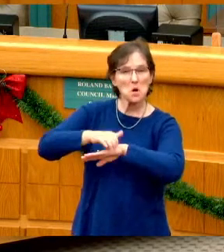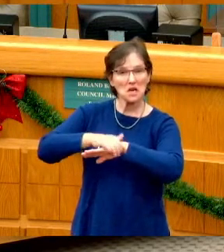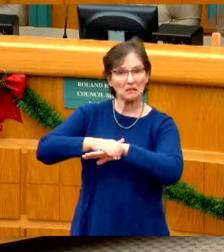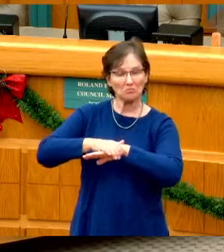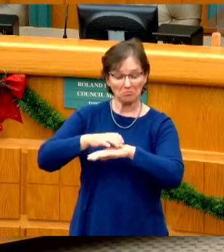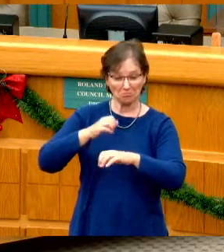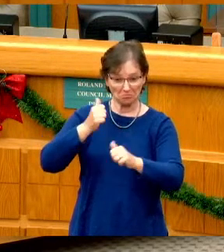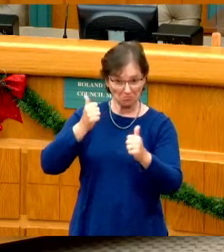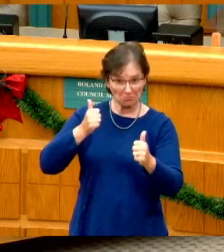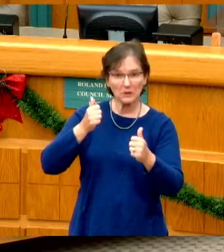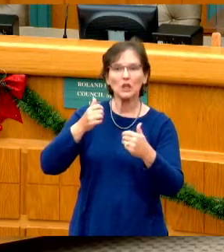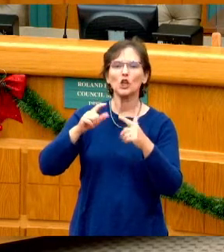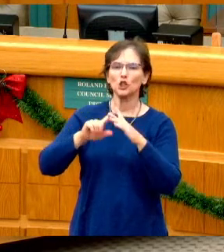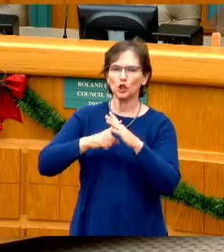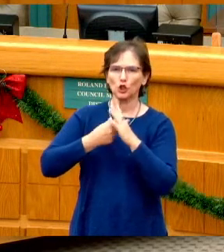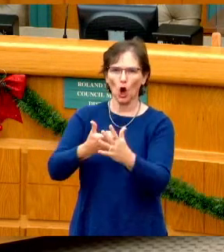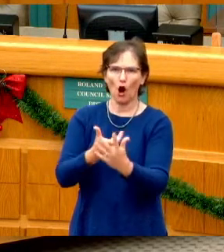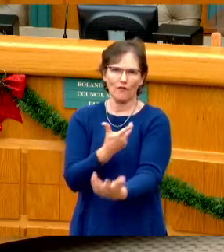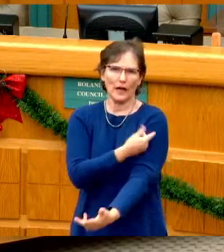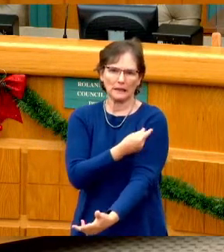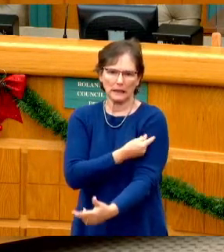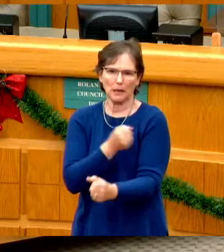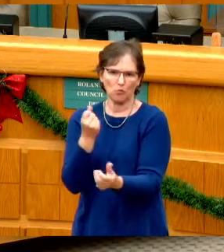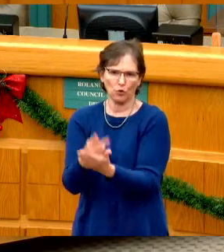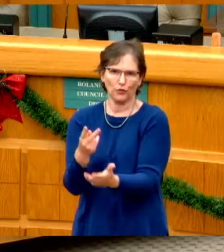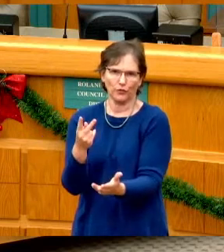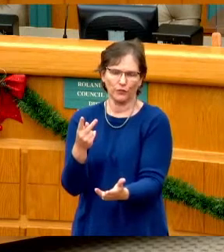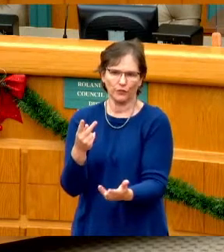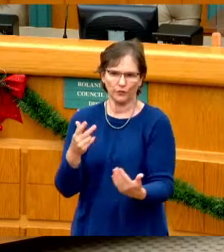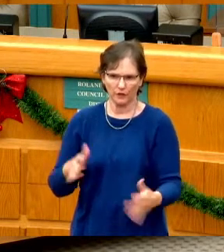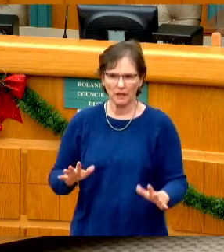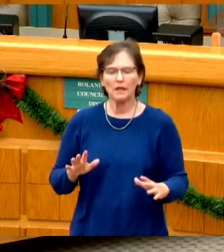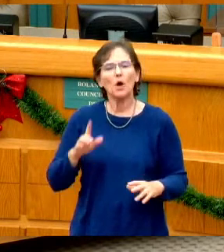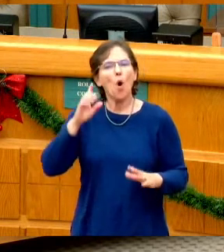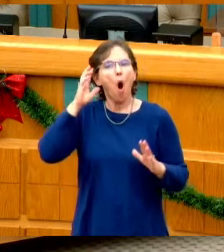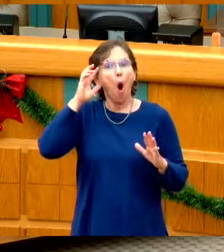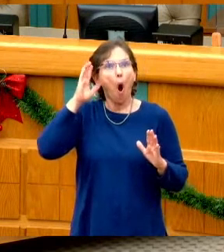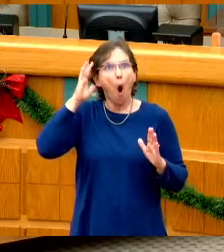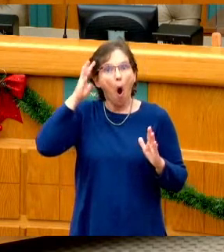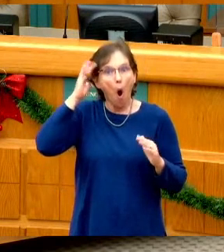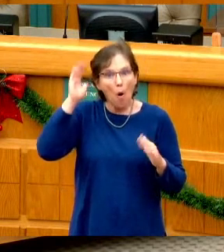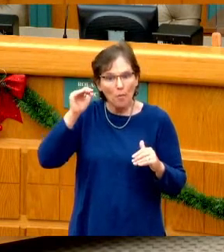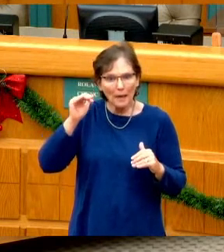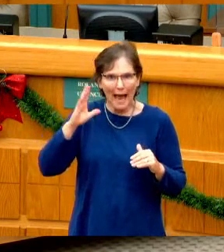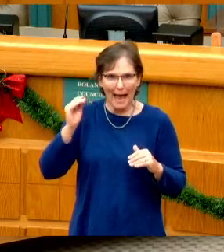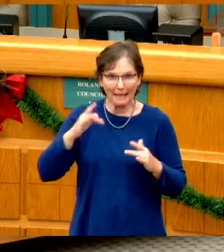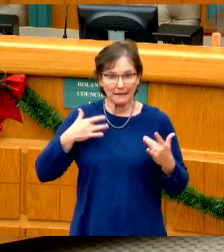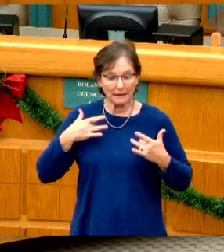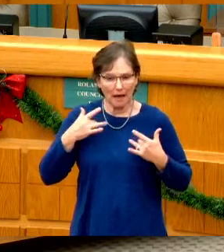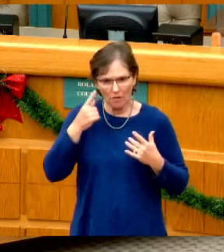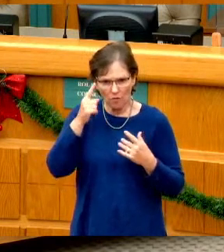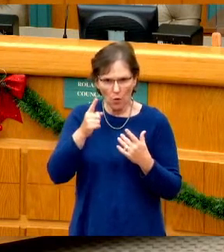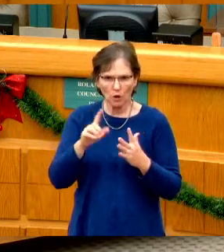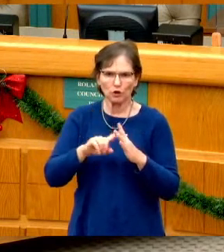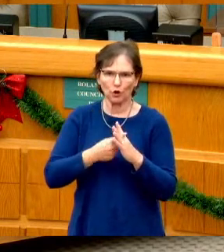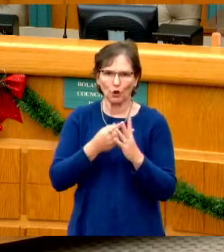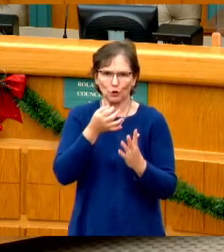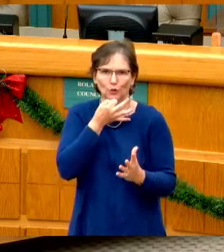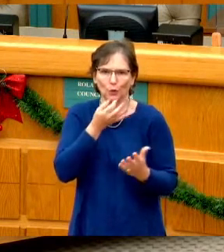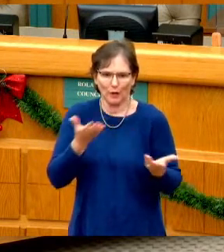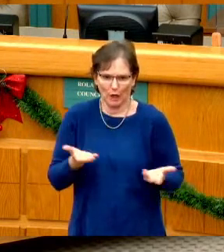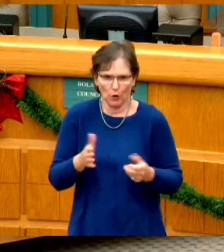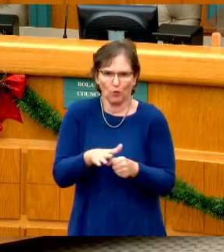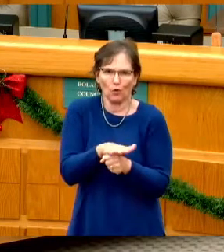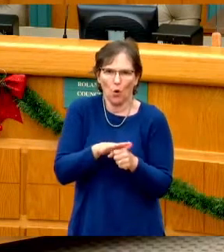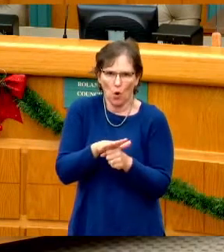similar exciting news soon. The health district participates on weekly conferences with the Department of State Health